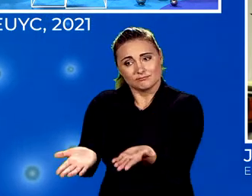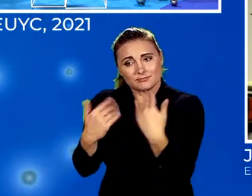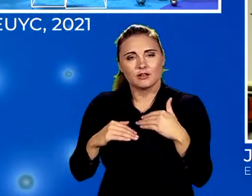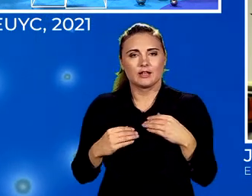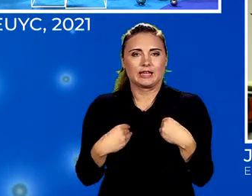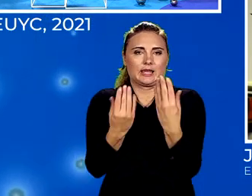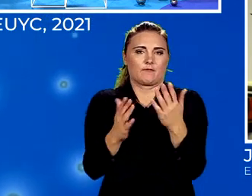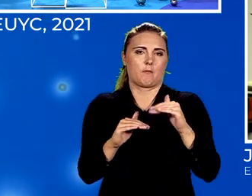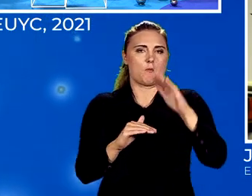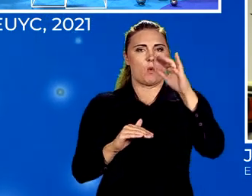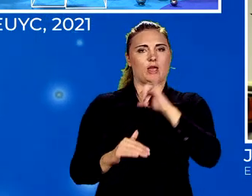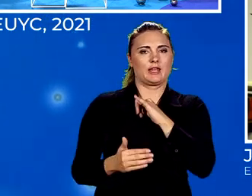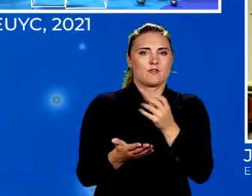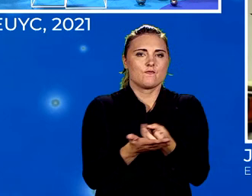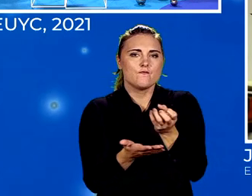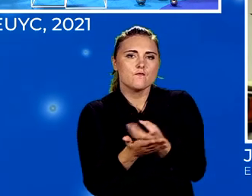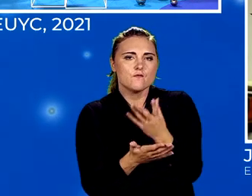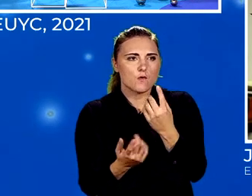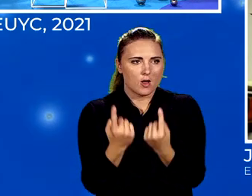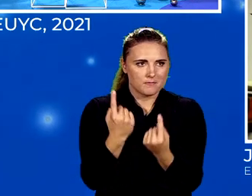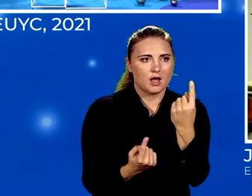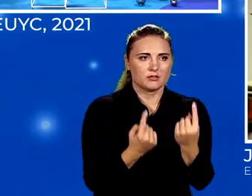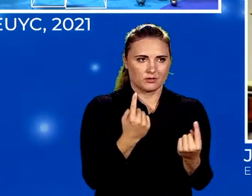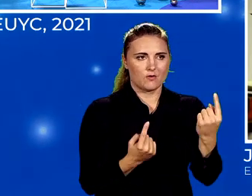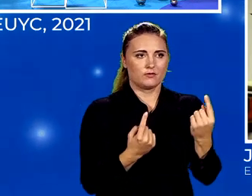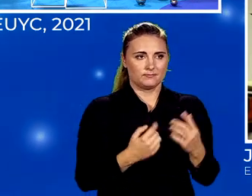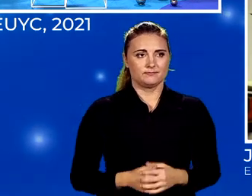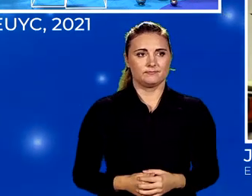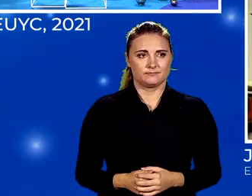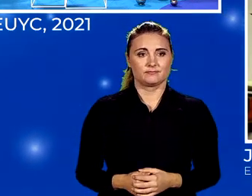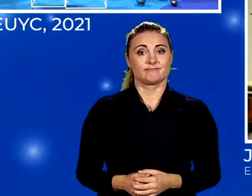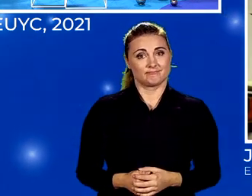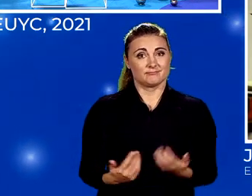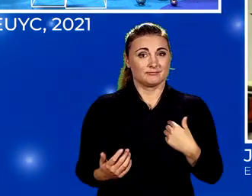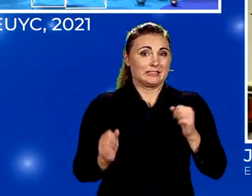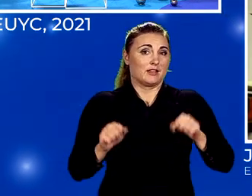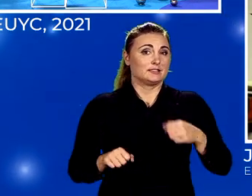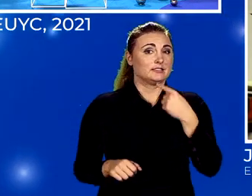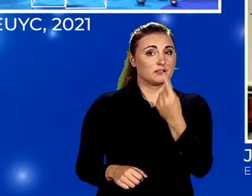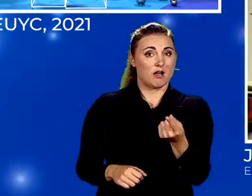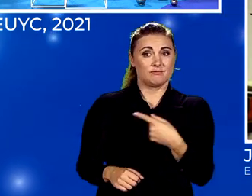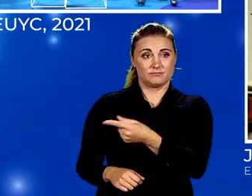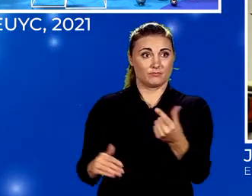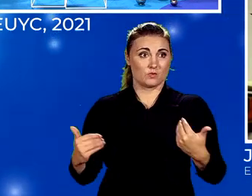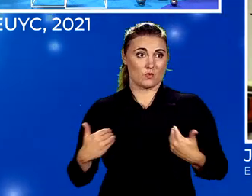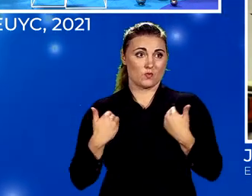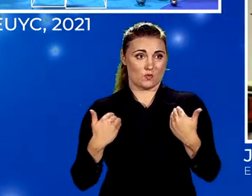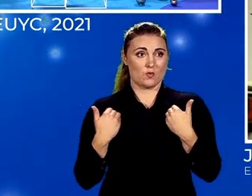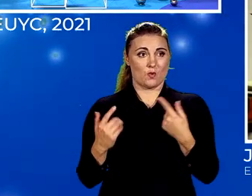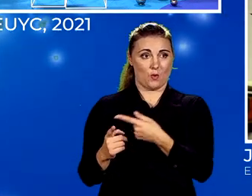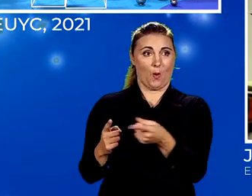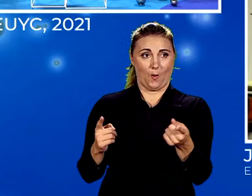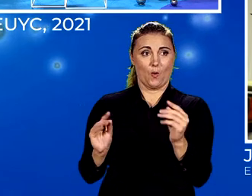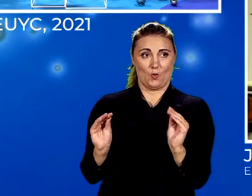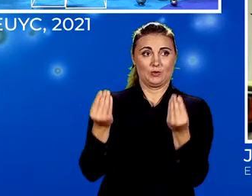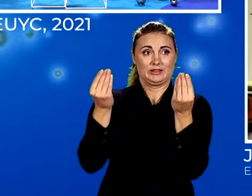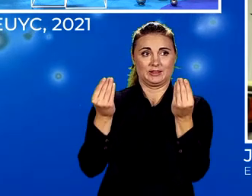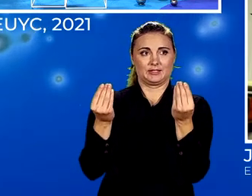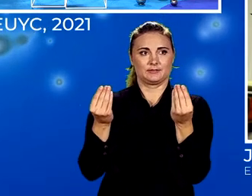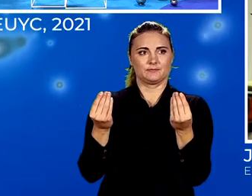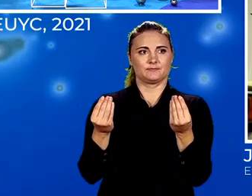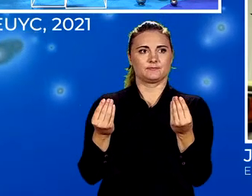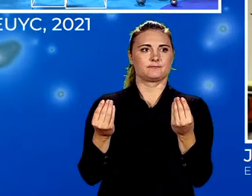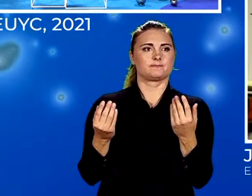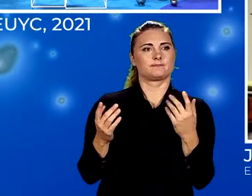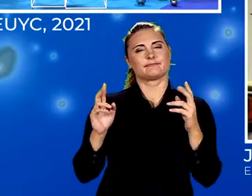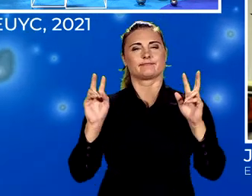main question, Miloš, I can say that young people reject politics as usual. we are participating less and less in